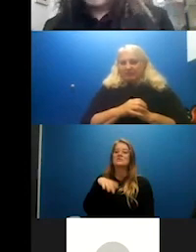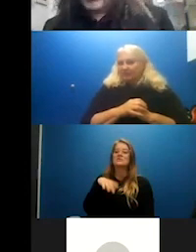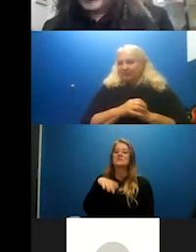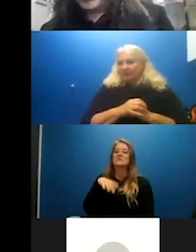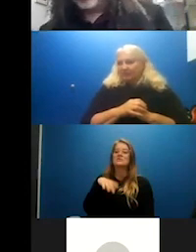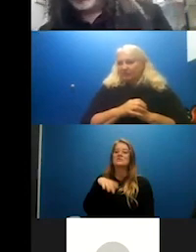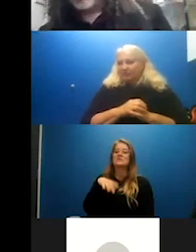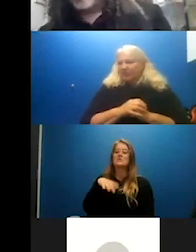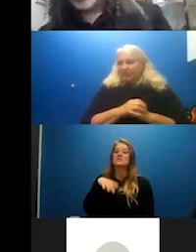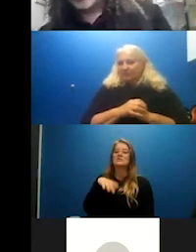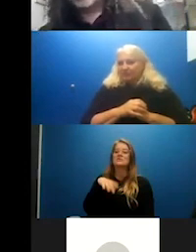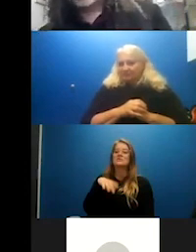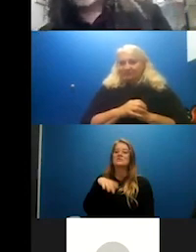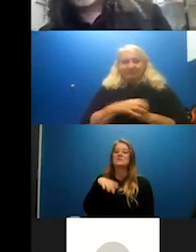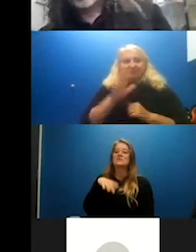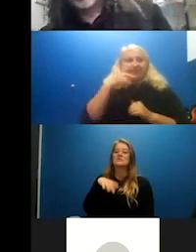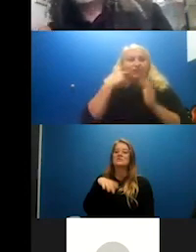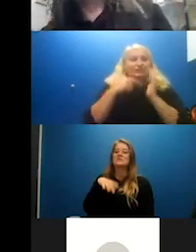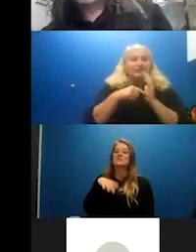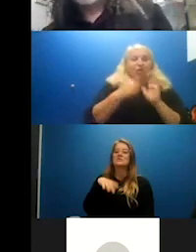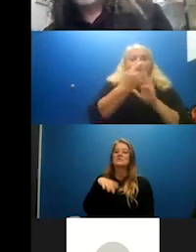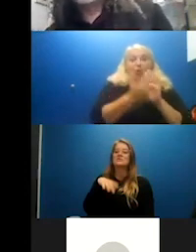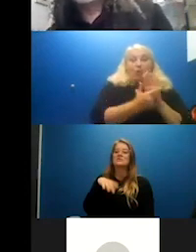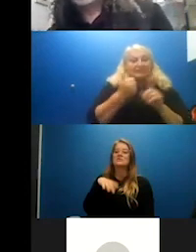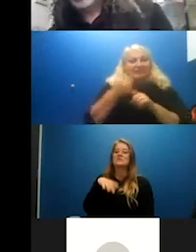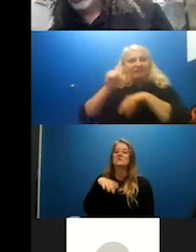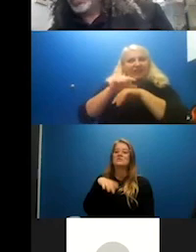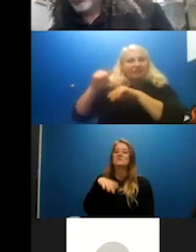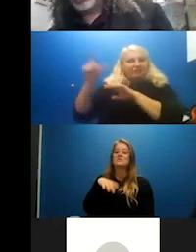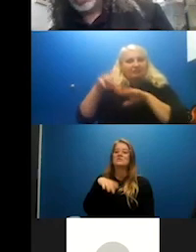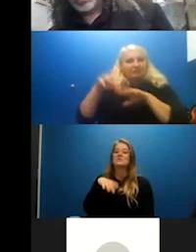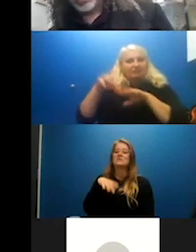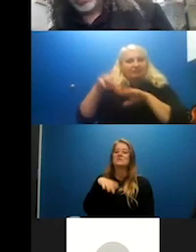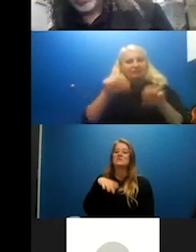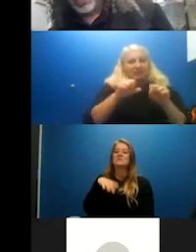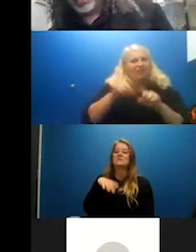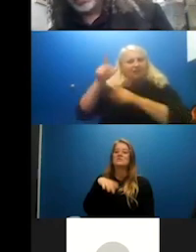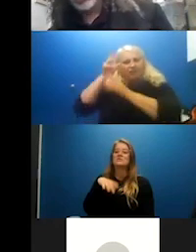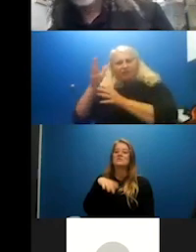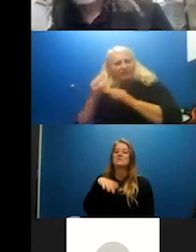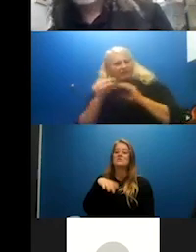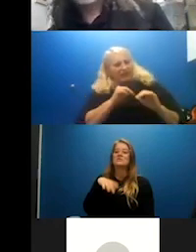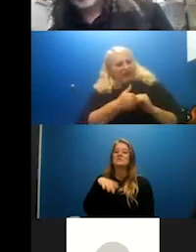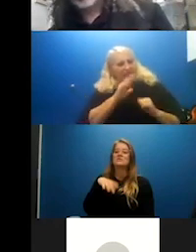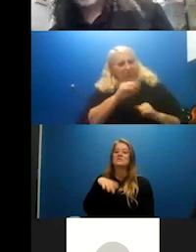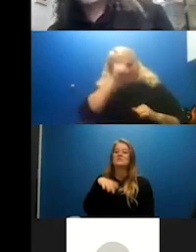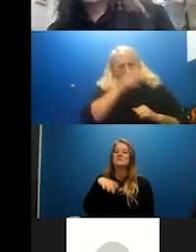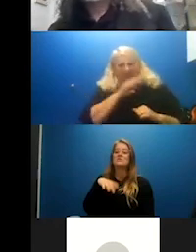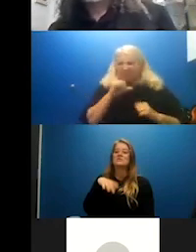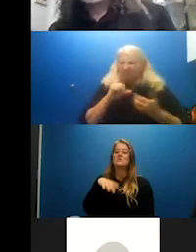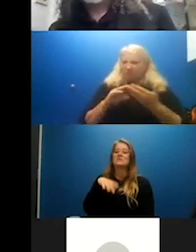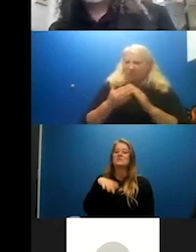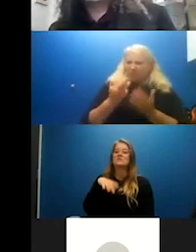A lawyer would be a government sanctioned resource, but a grandfather to teach him what it is to be a man would be a community resource.